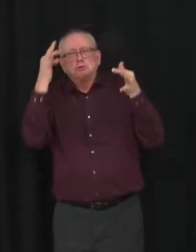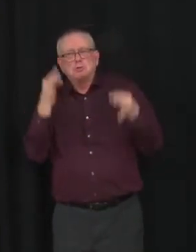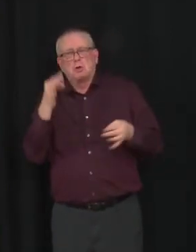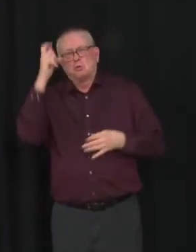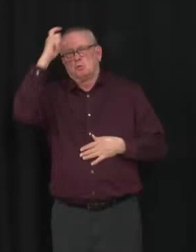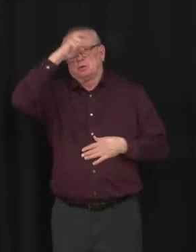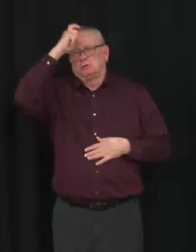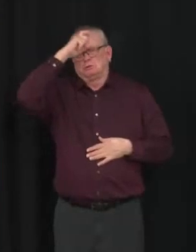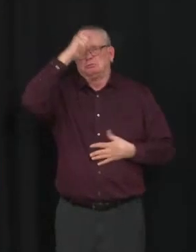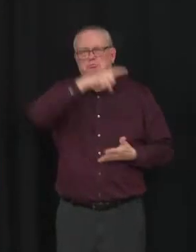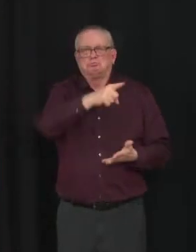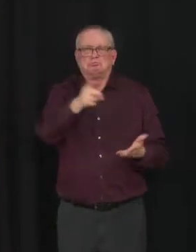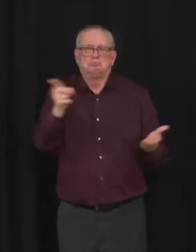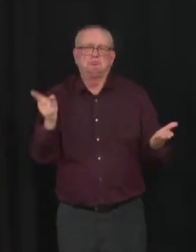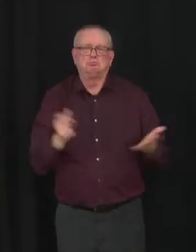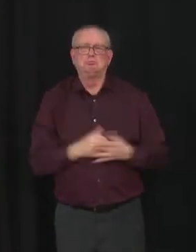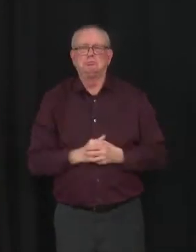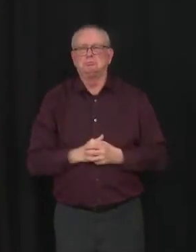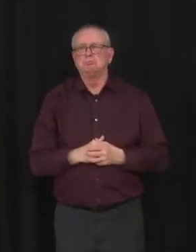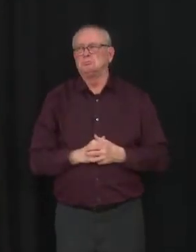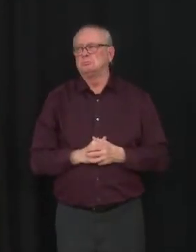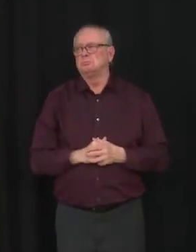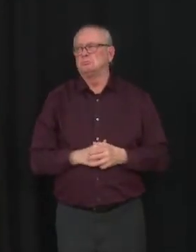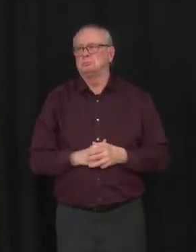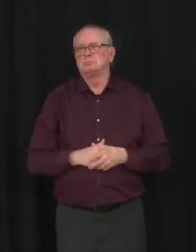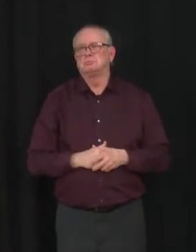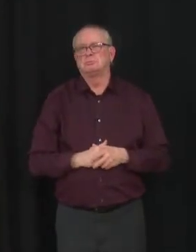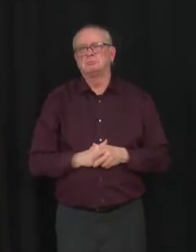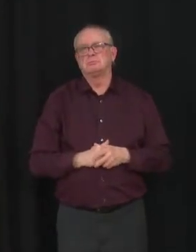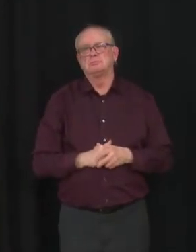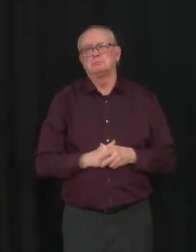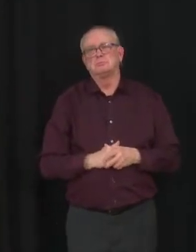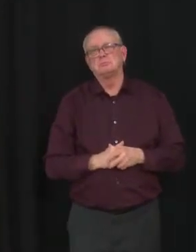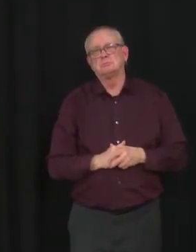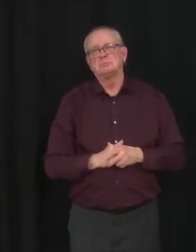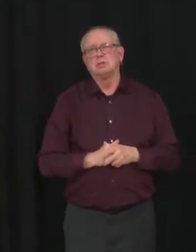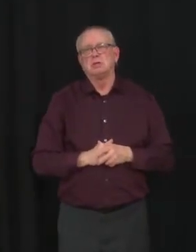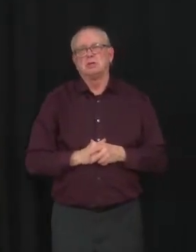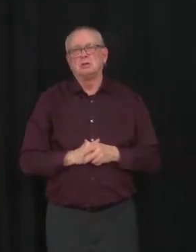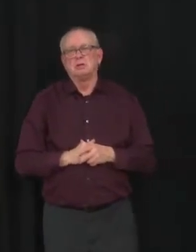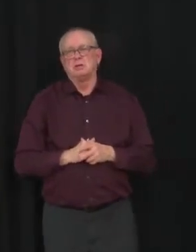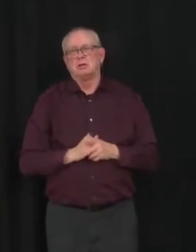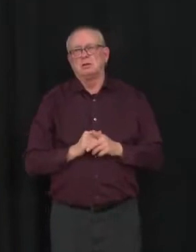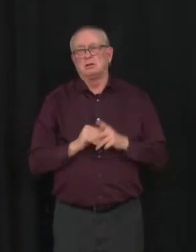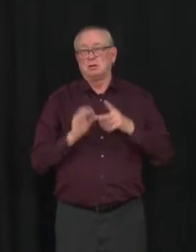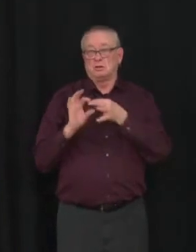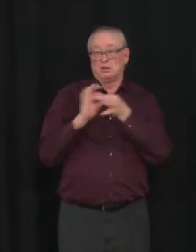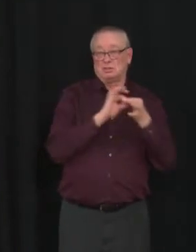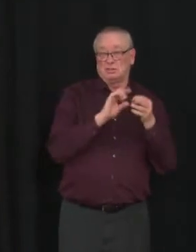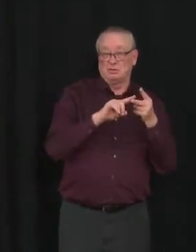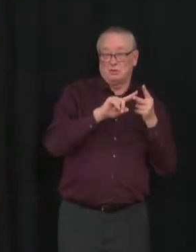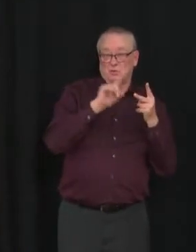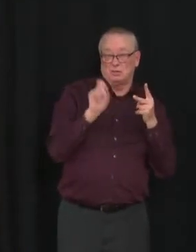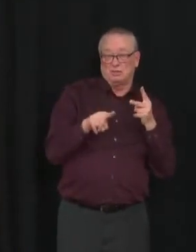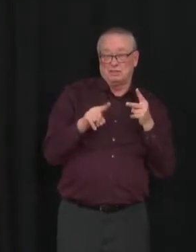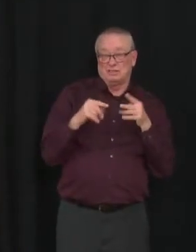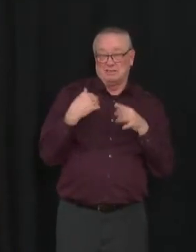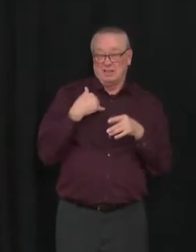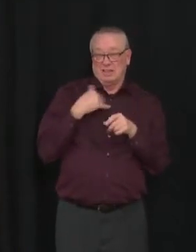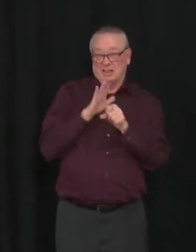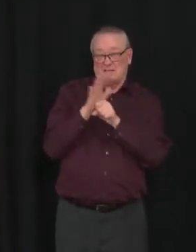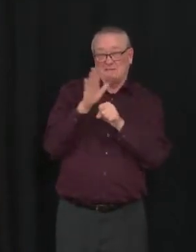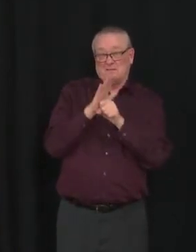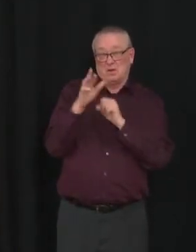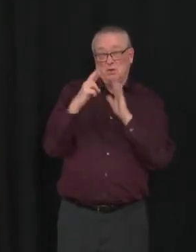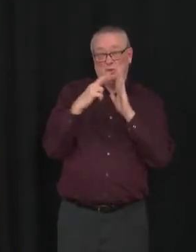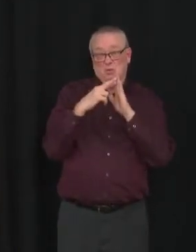you have a follow-up, Kelly? Do you think it's going to be enough do you think you're going to be having to have a news